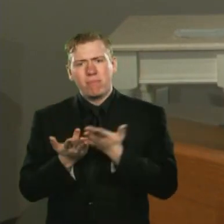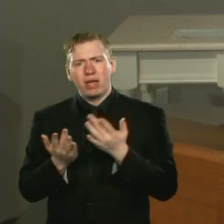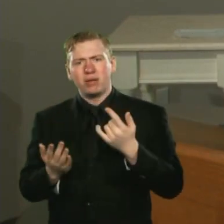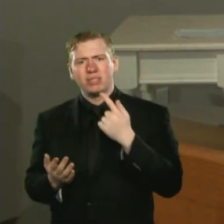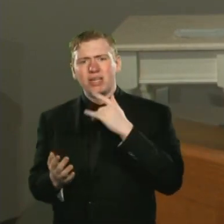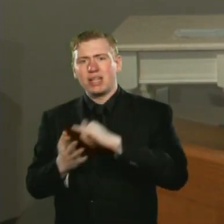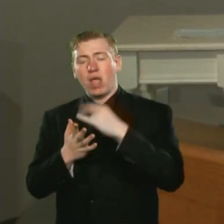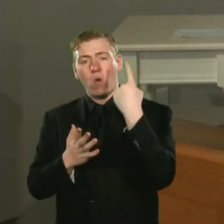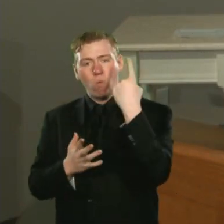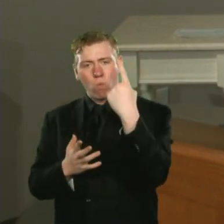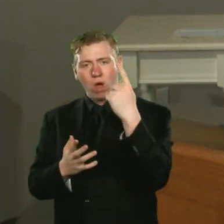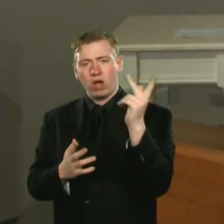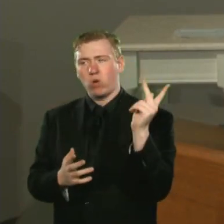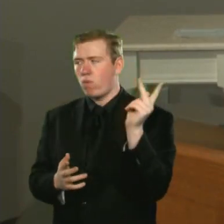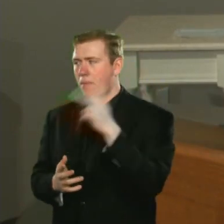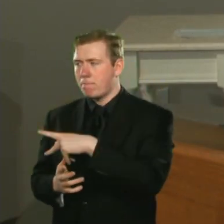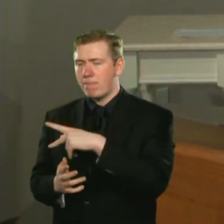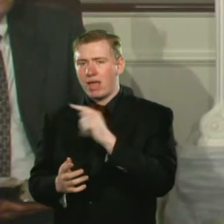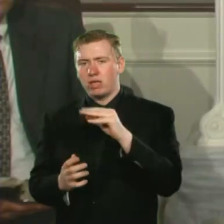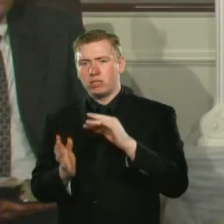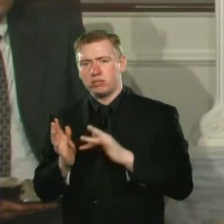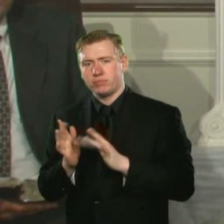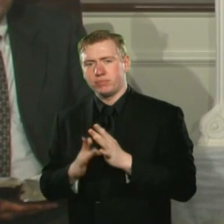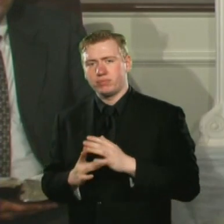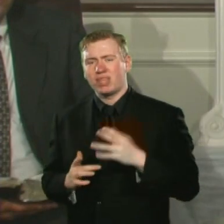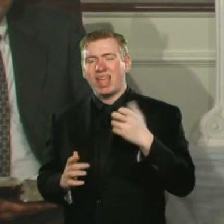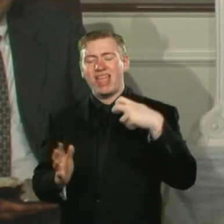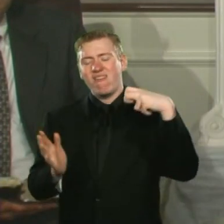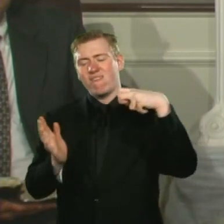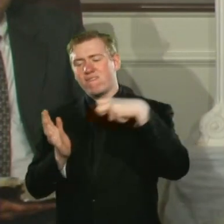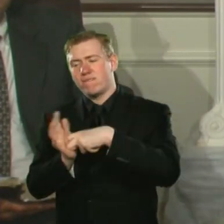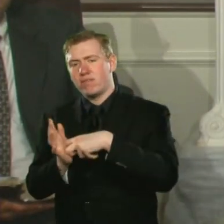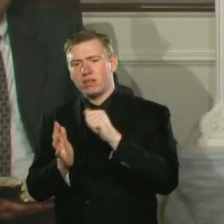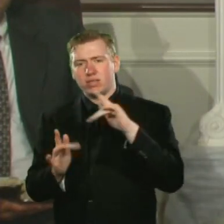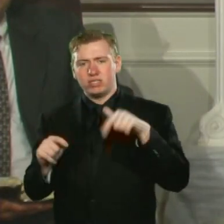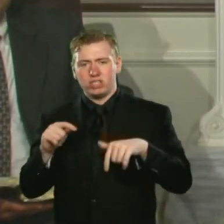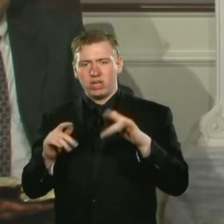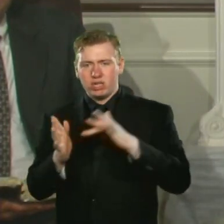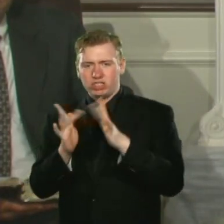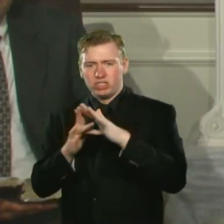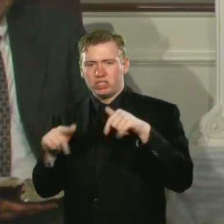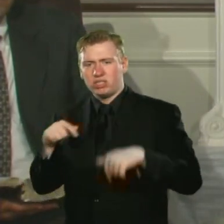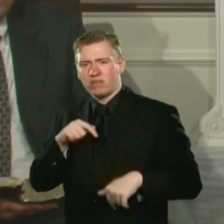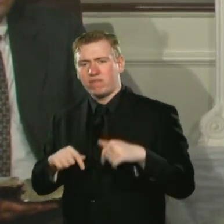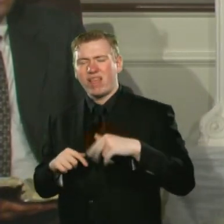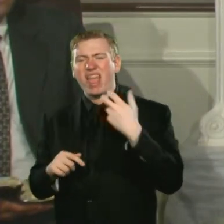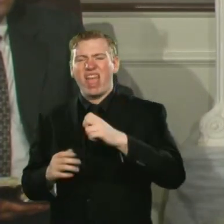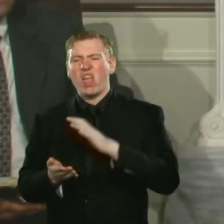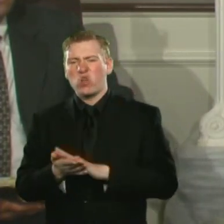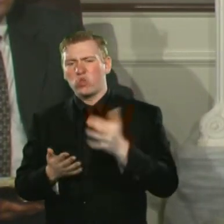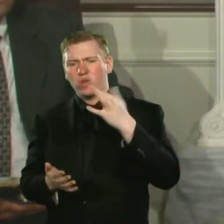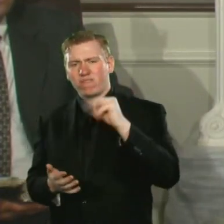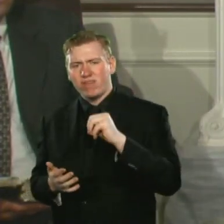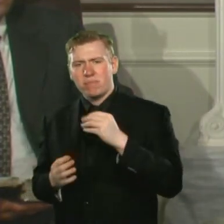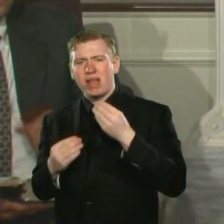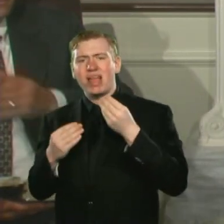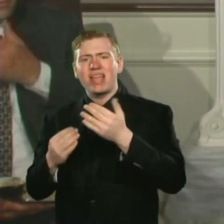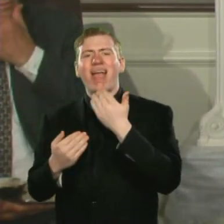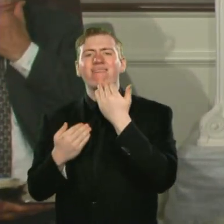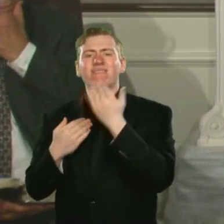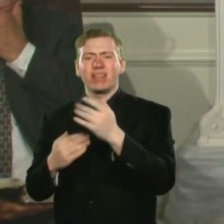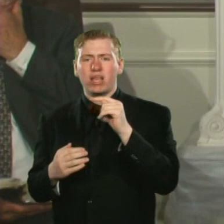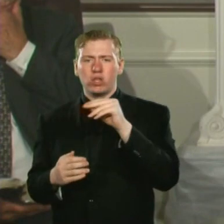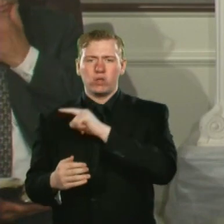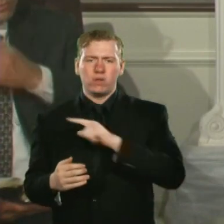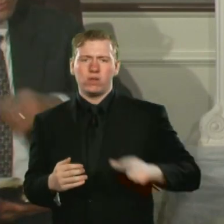us that one went back. He fell at Jesus' feet. He glorified Him and He gave thanks to